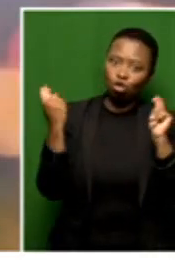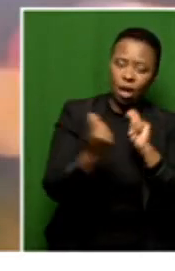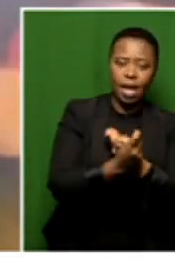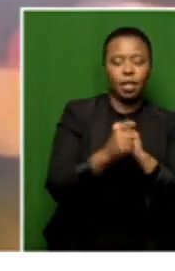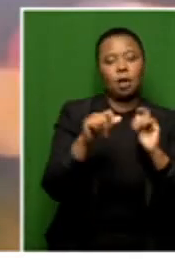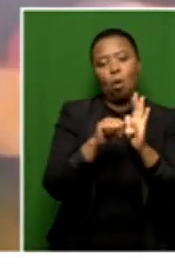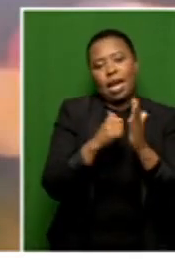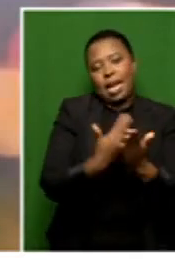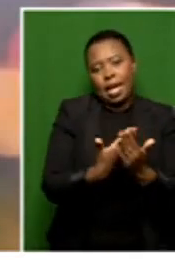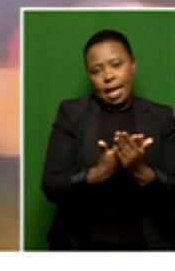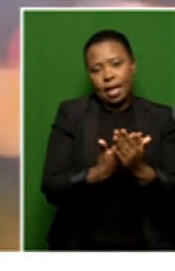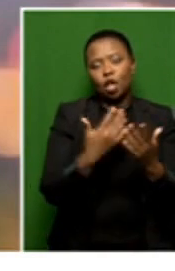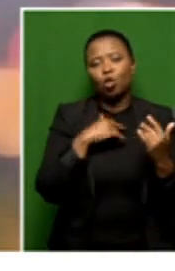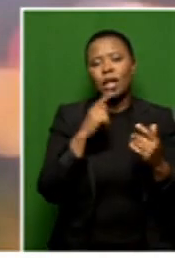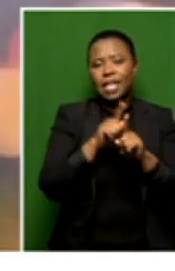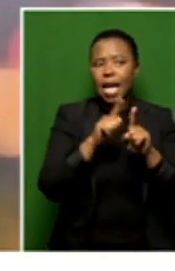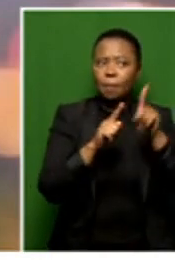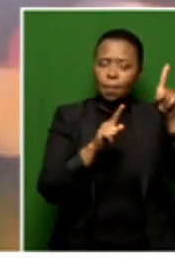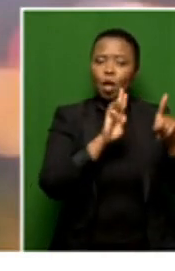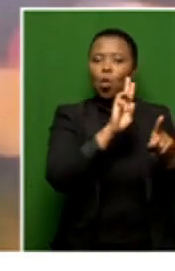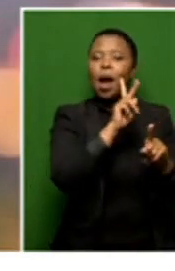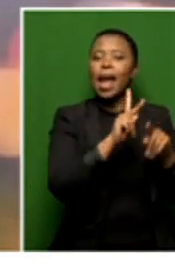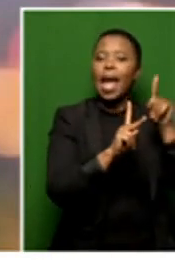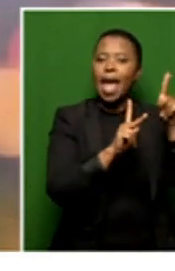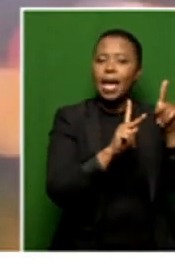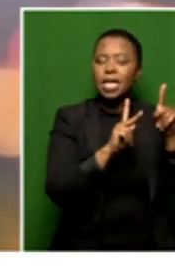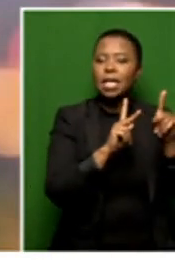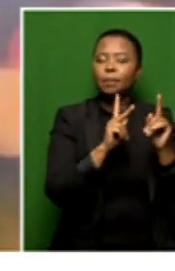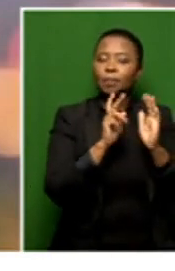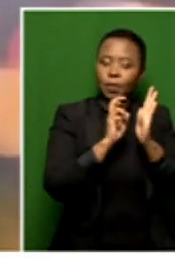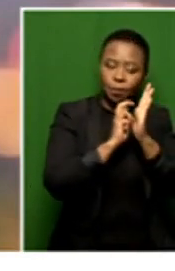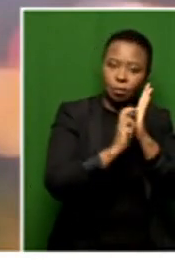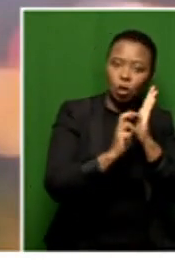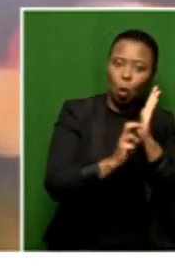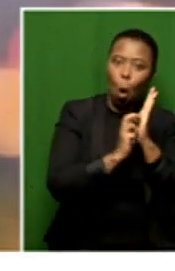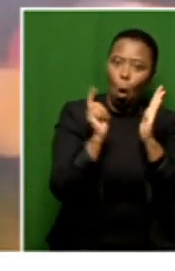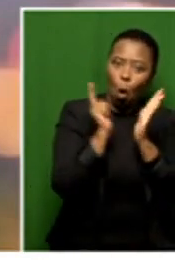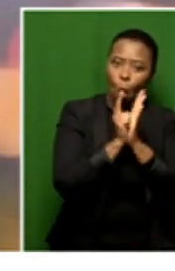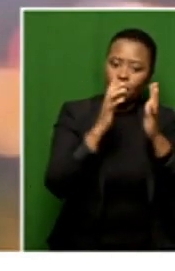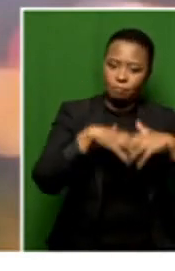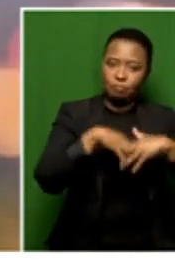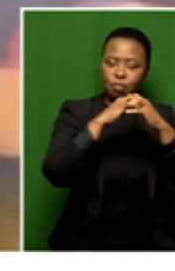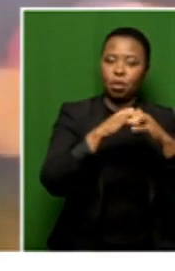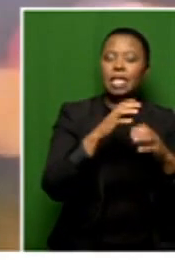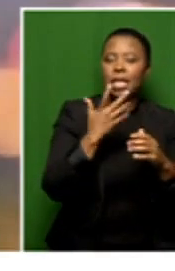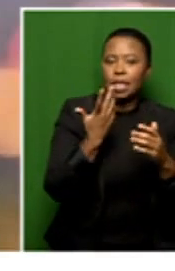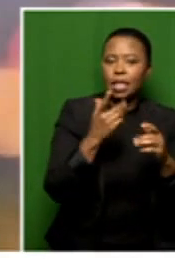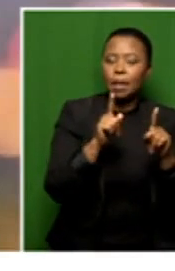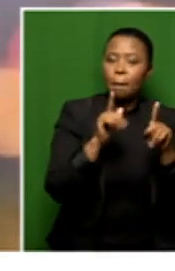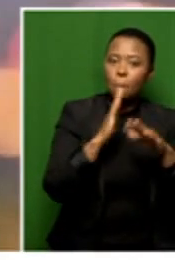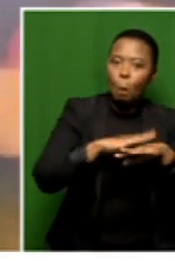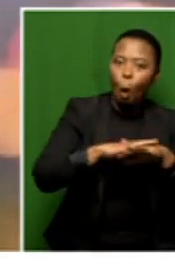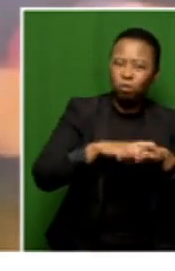some instances, and we've seen that in the United States, require regulatory intervention, which is what they're looking at. So to put in